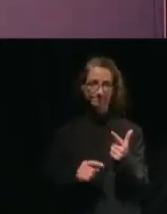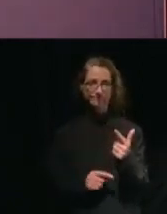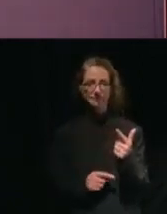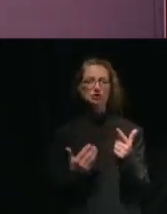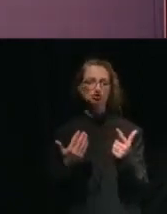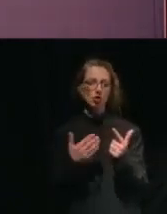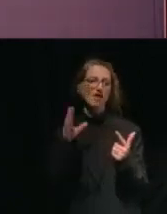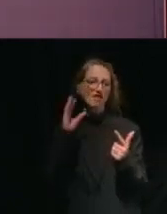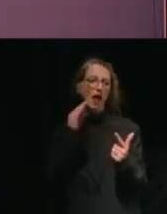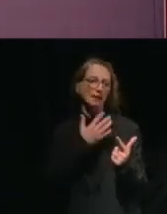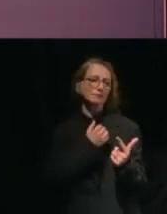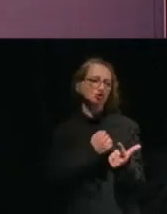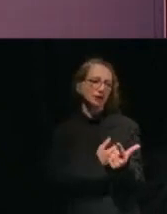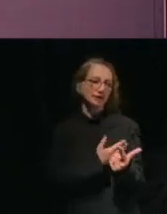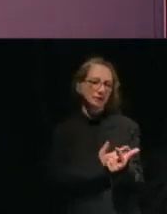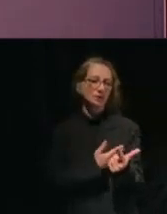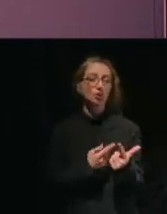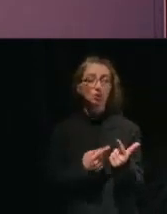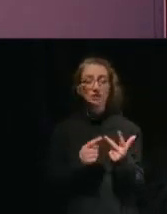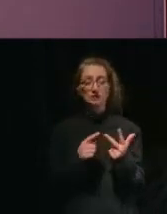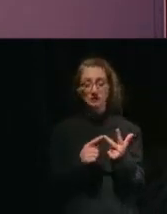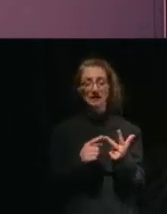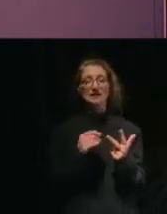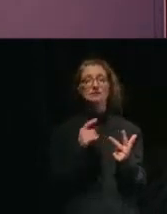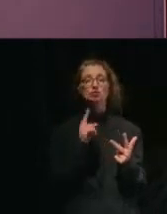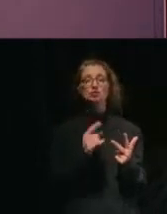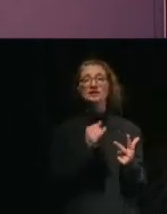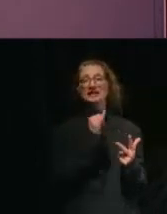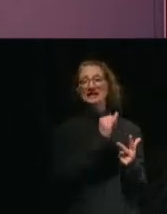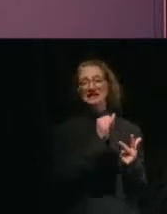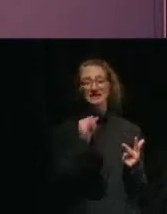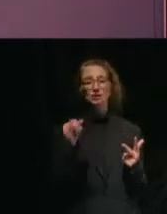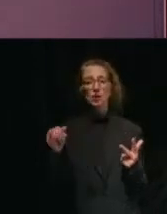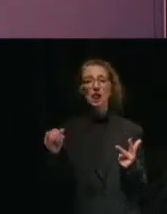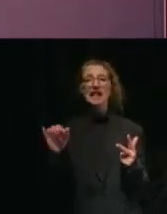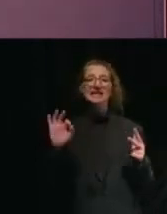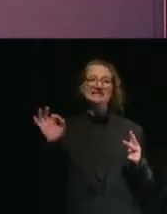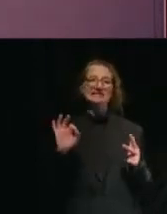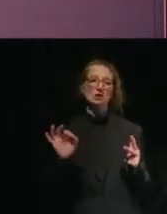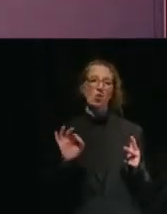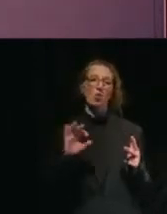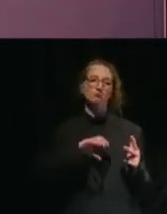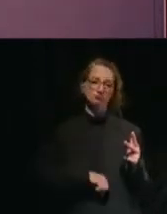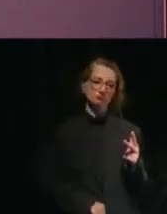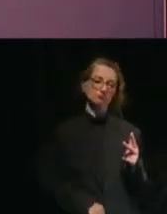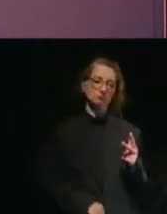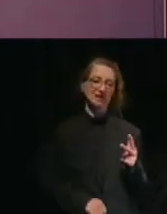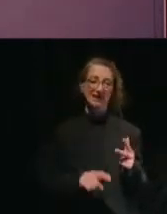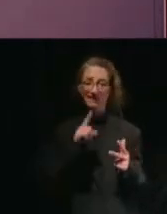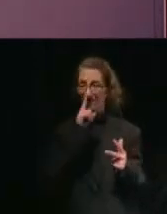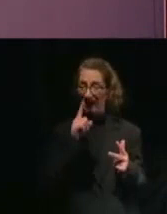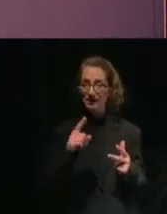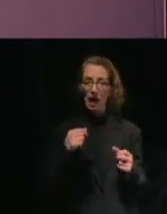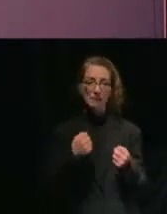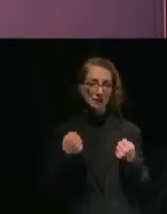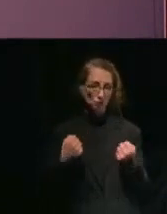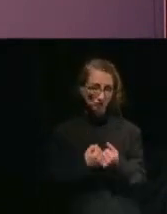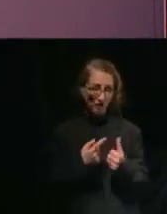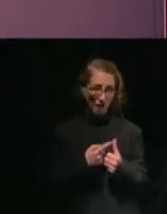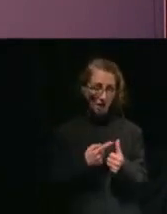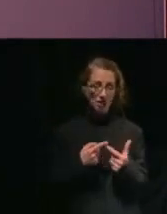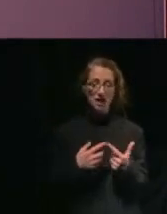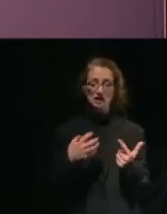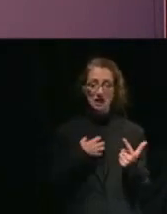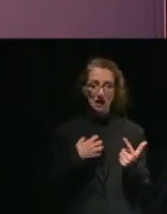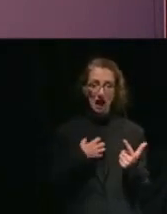provisions and the risks that must be borne individually in terms of times when there are no jobs, when work